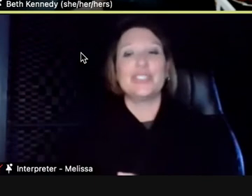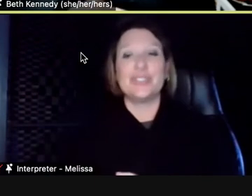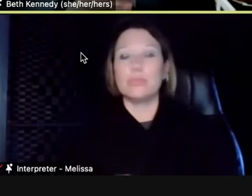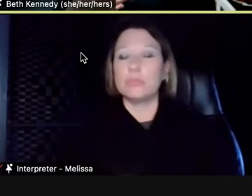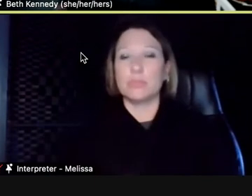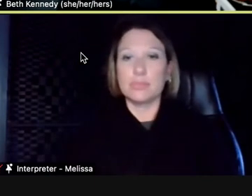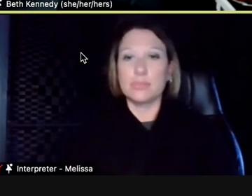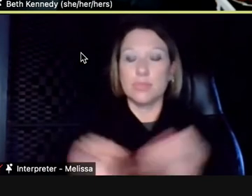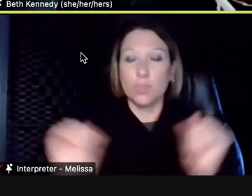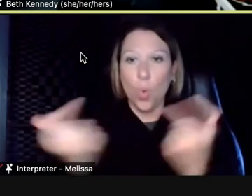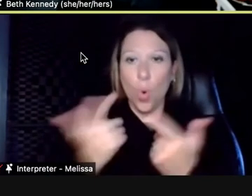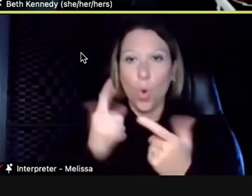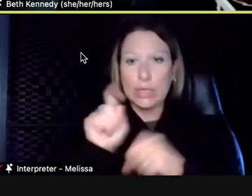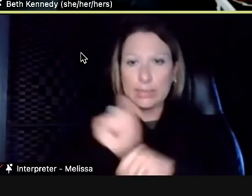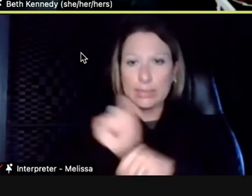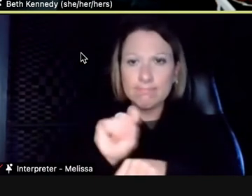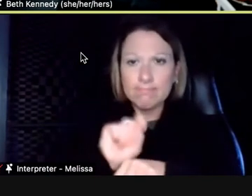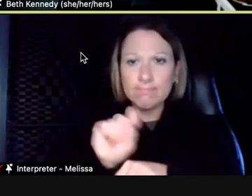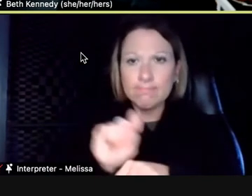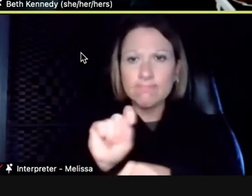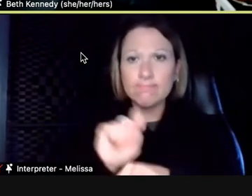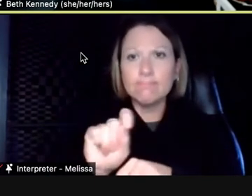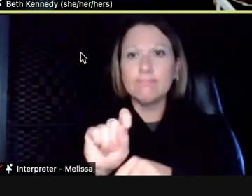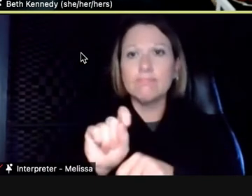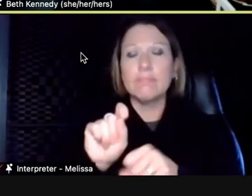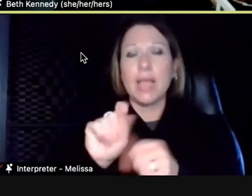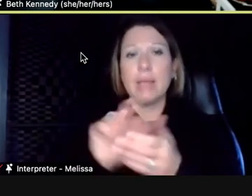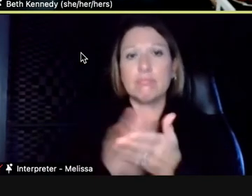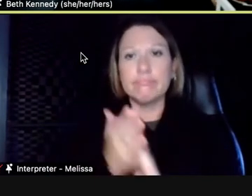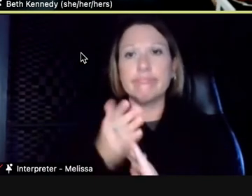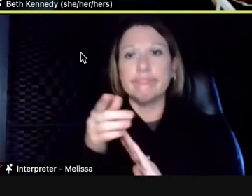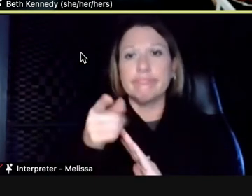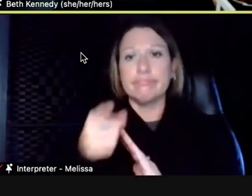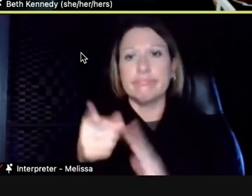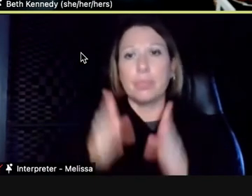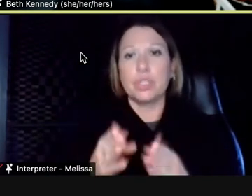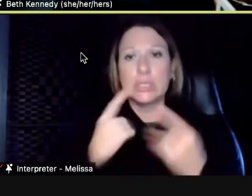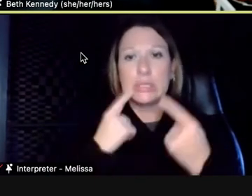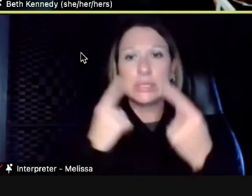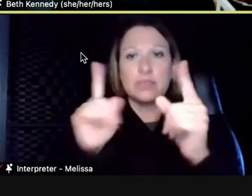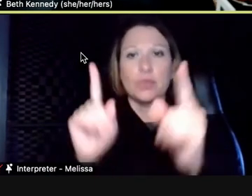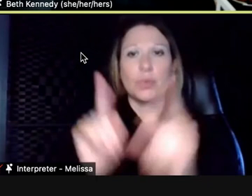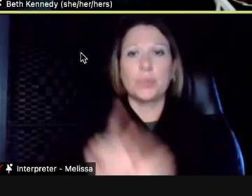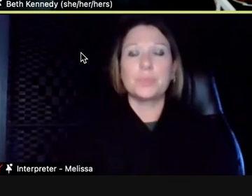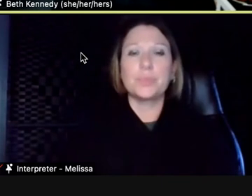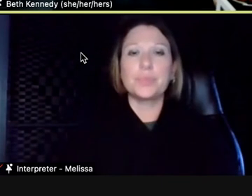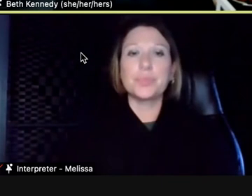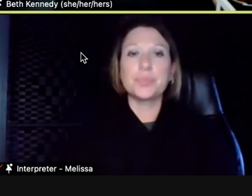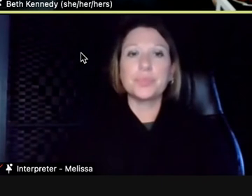and in order for the person to be really successful. So